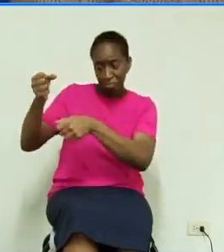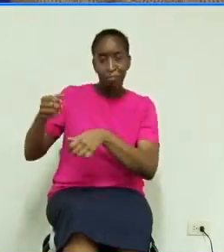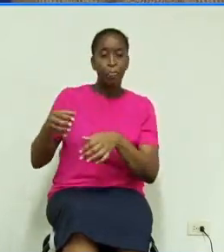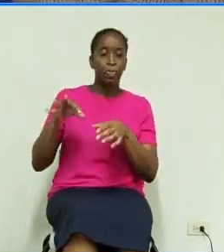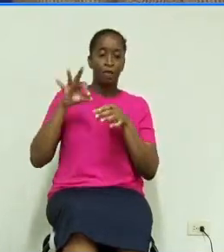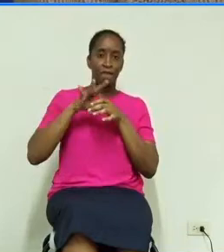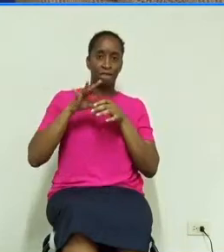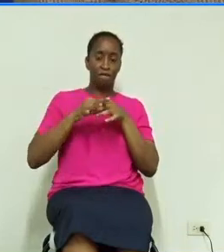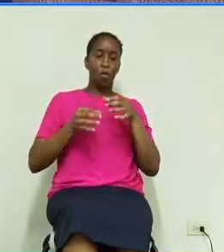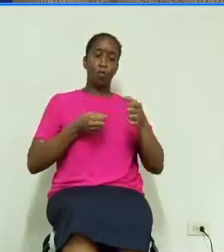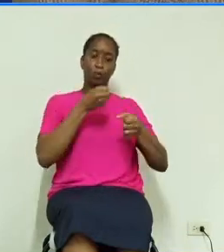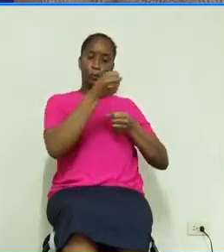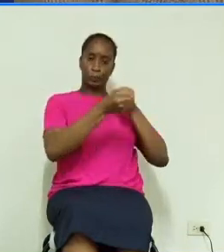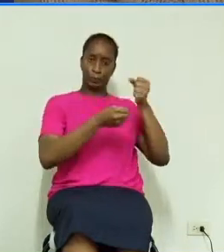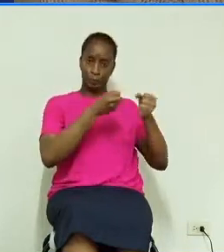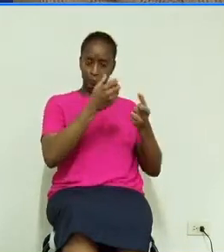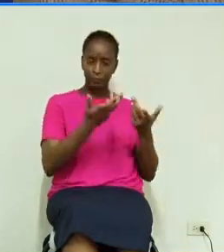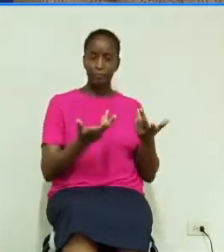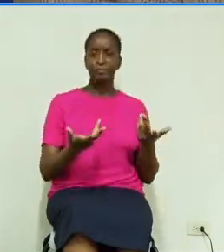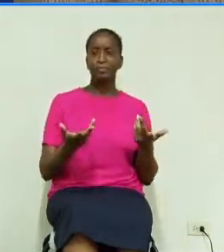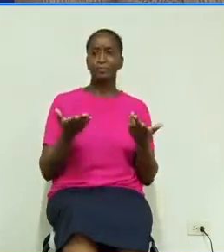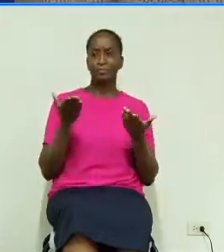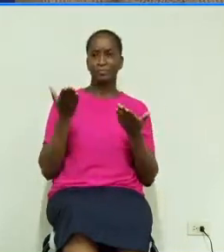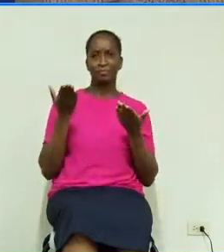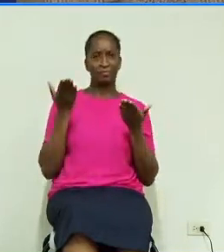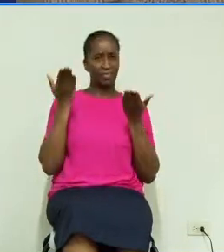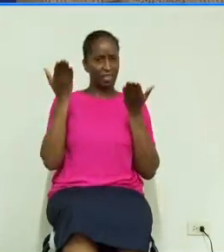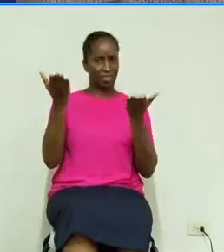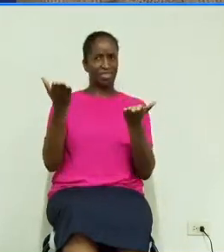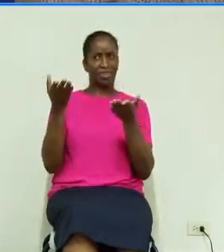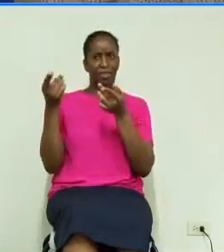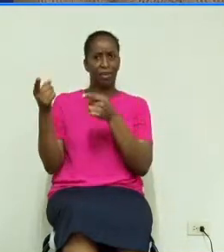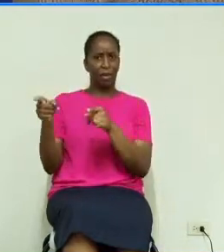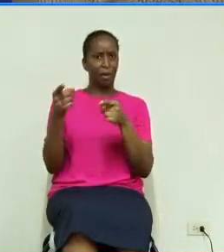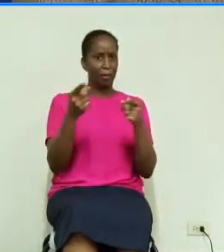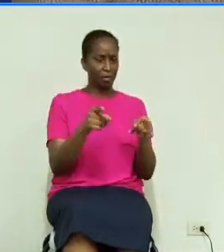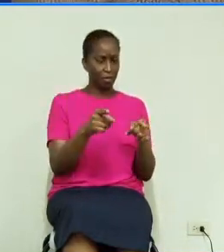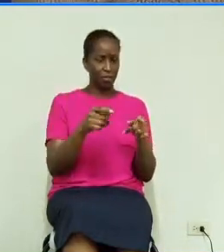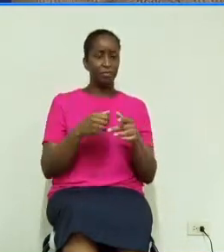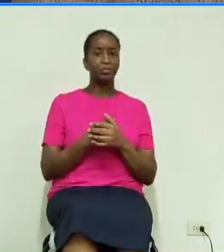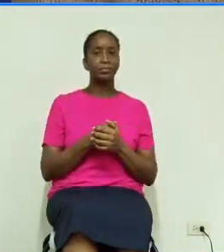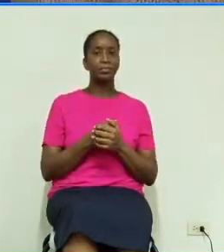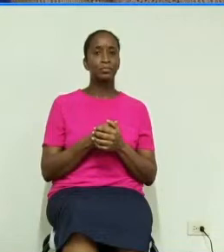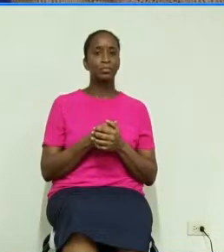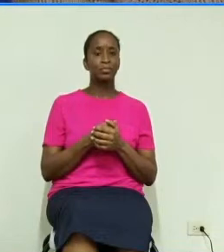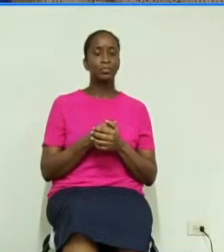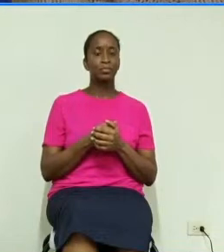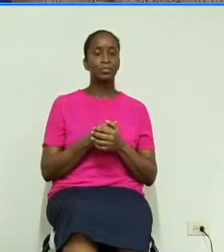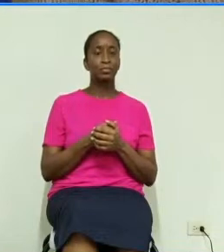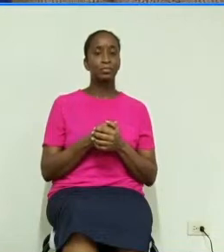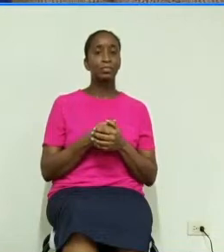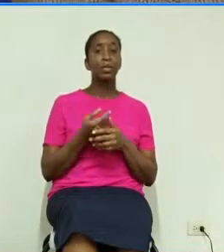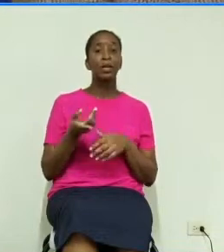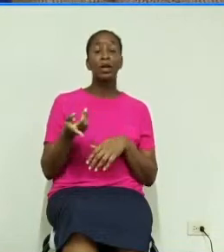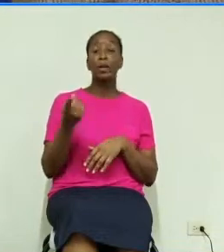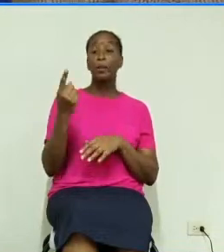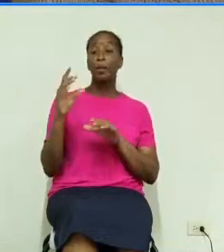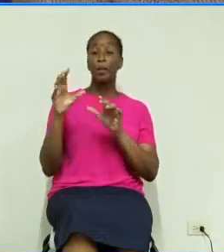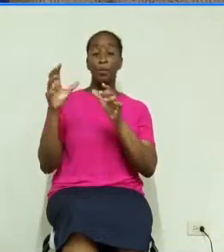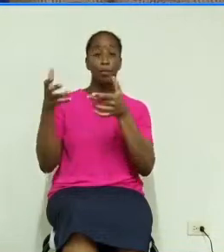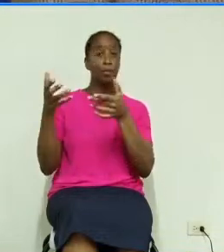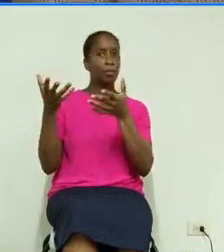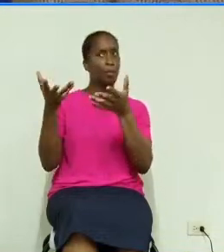have witnessed how the lower house efforts to introduce